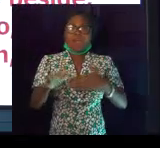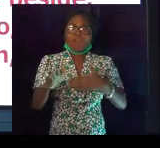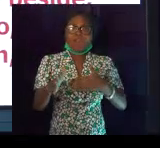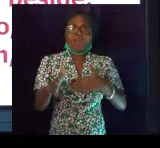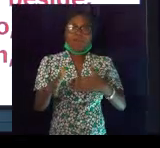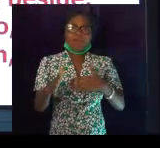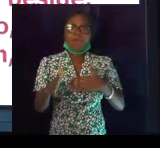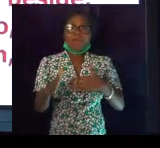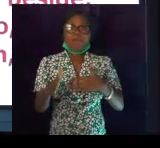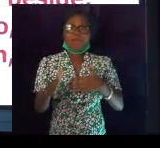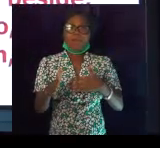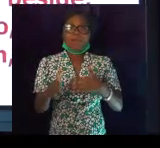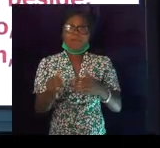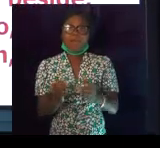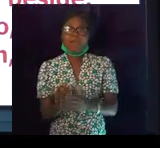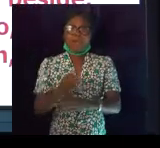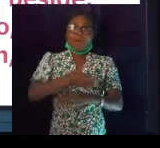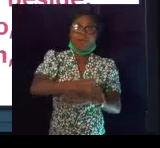after,